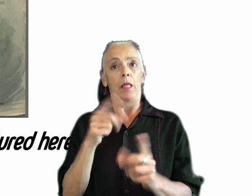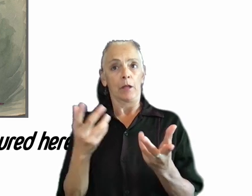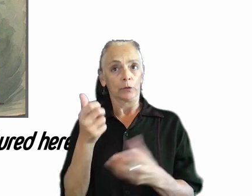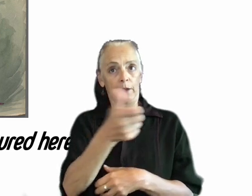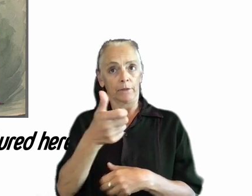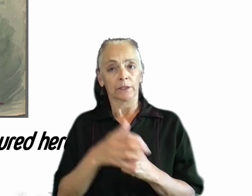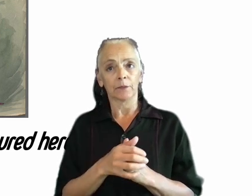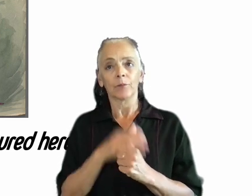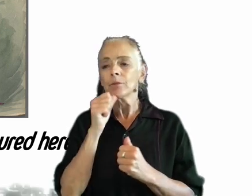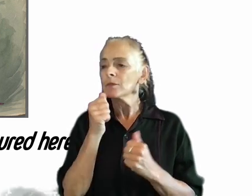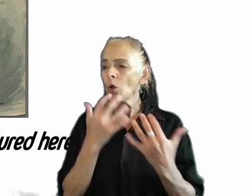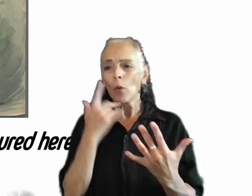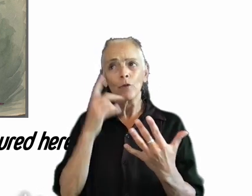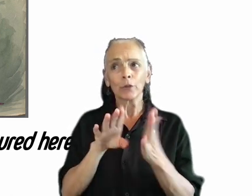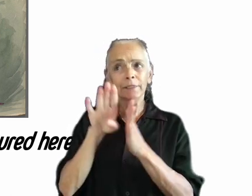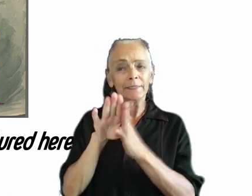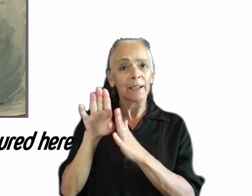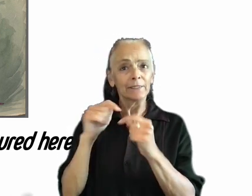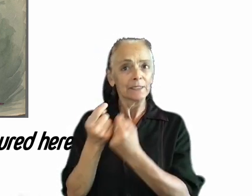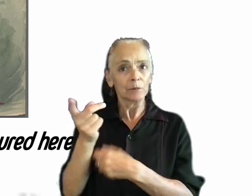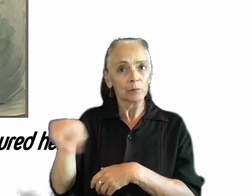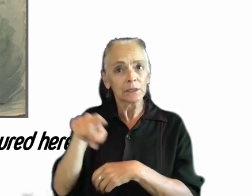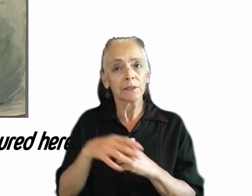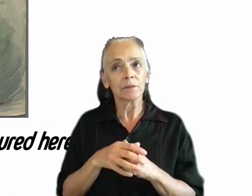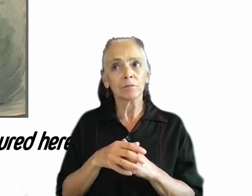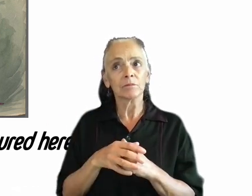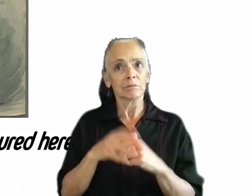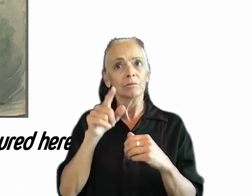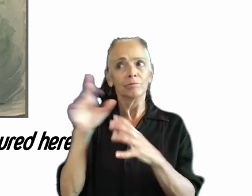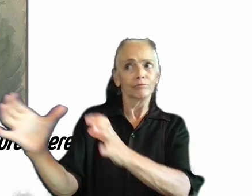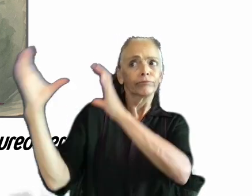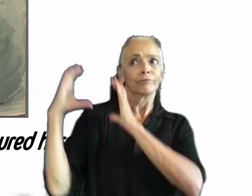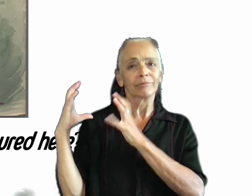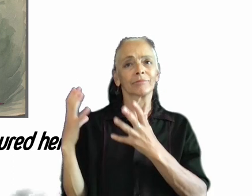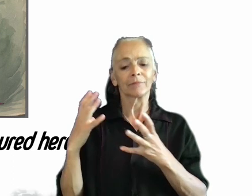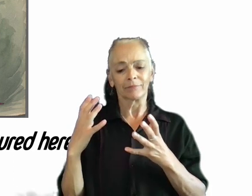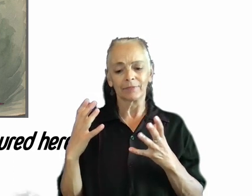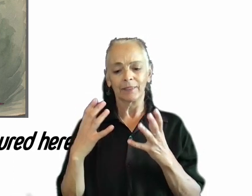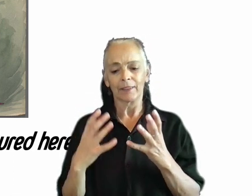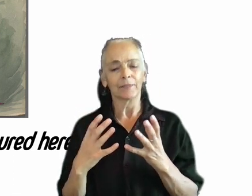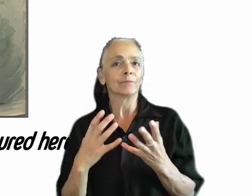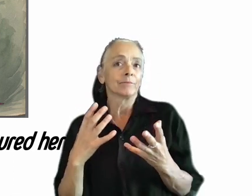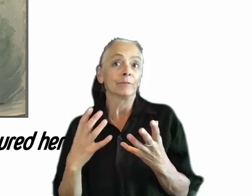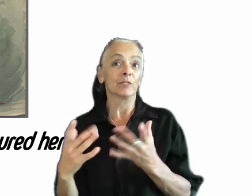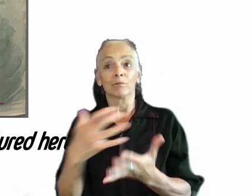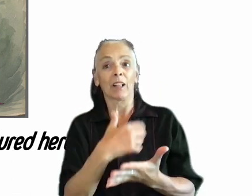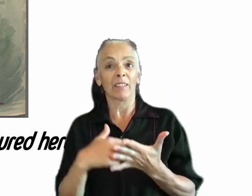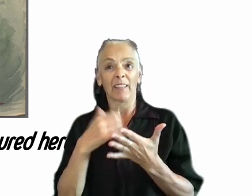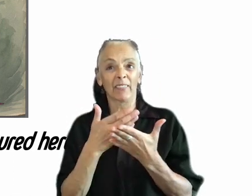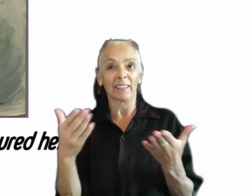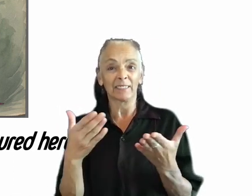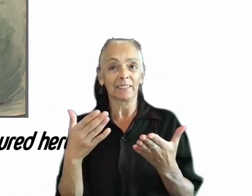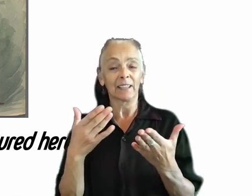don't wait for your death teams to make stimuli for you take a load off their backs and put some items together that align with your research questions in this case